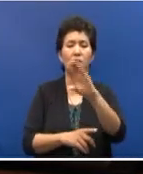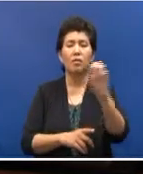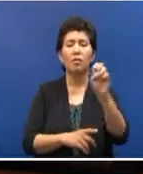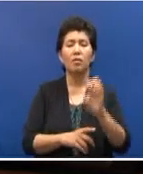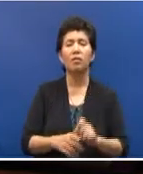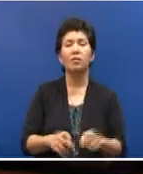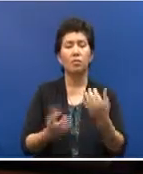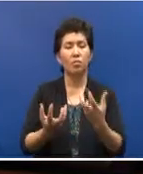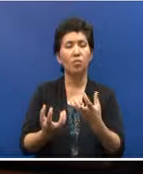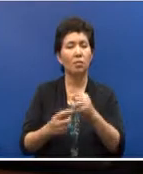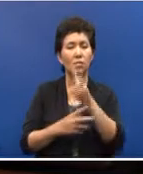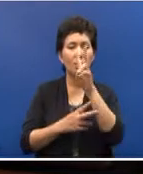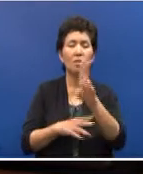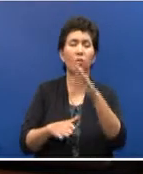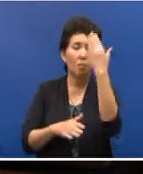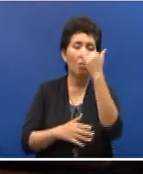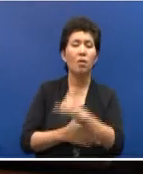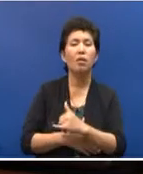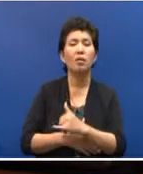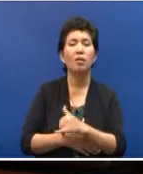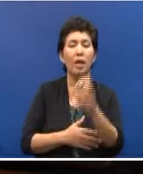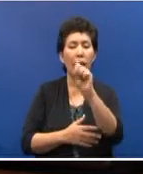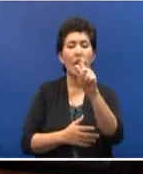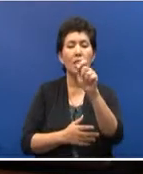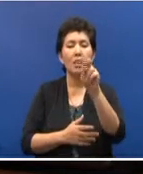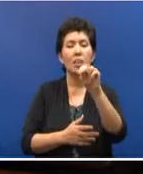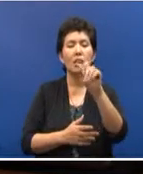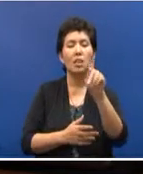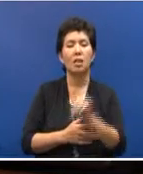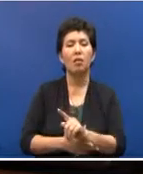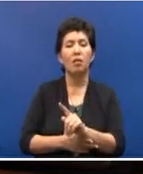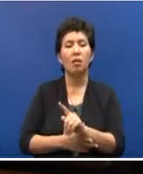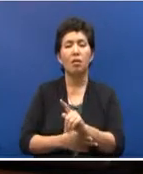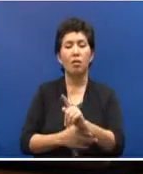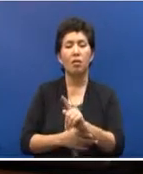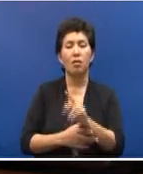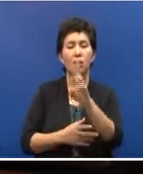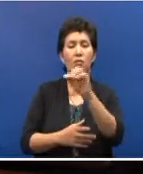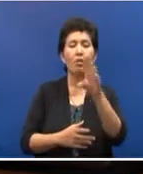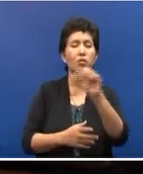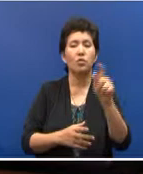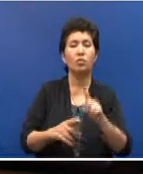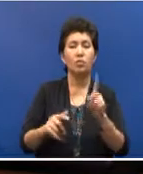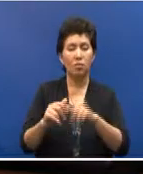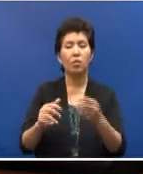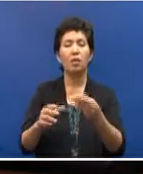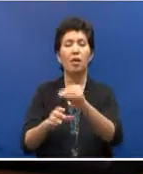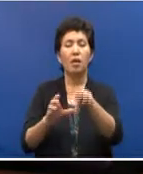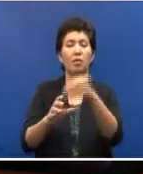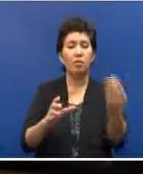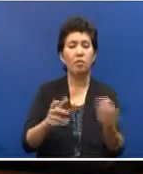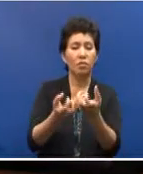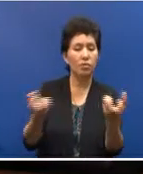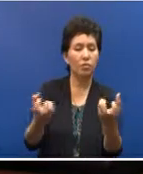here we want to see why, okay, ethnic and racial groups may coexist. Okay, so the following